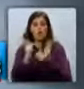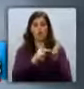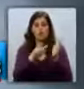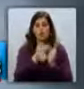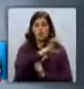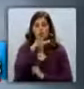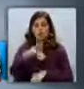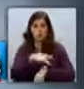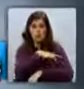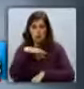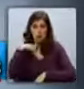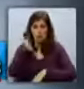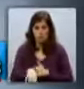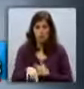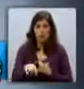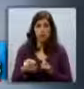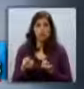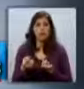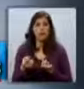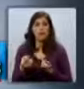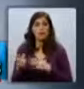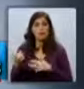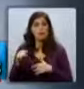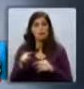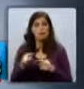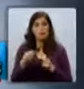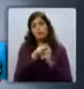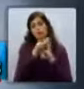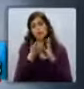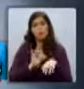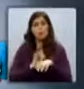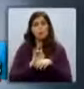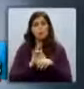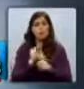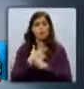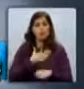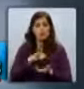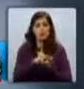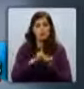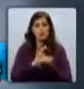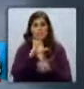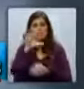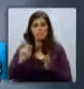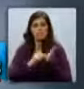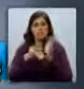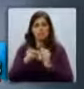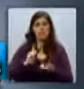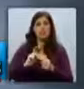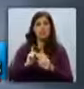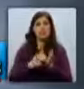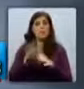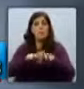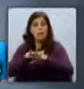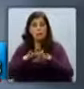scientists, medical doctors. We really almost have all the professions of STEM, you know, science, technology, engineering, and math. We